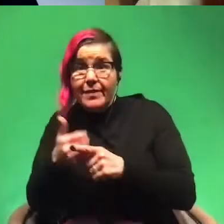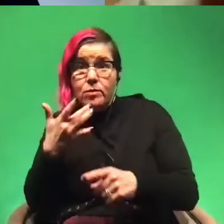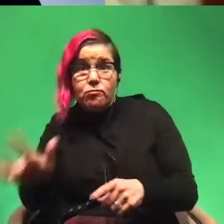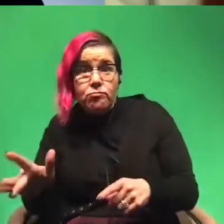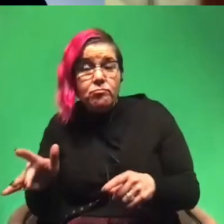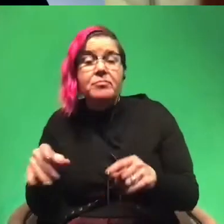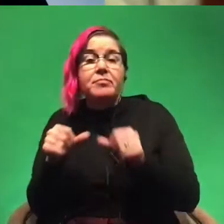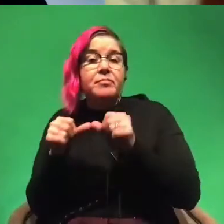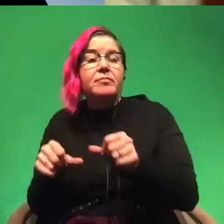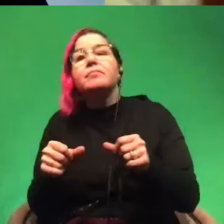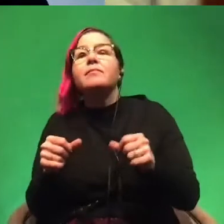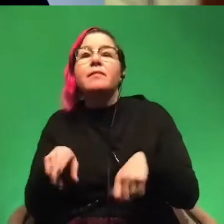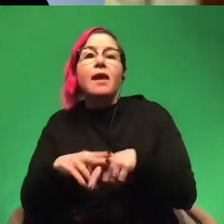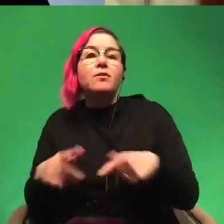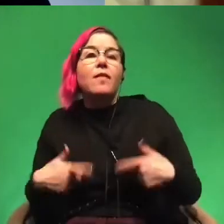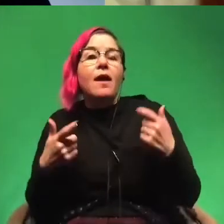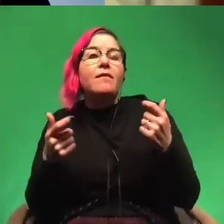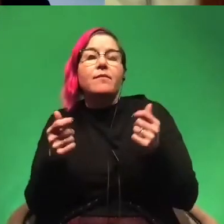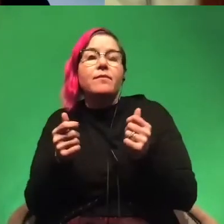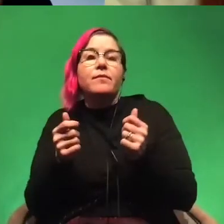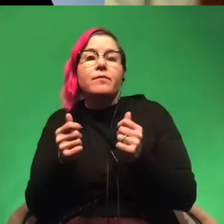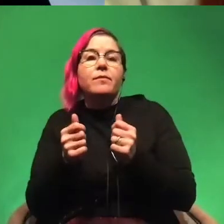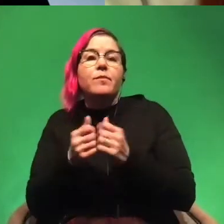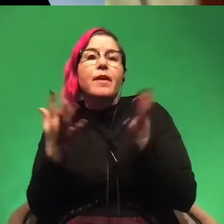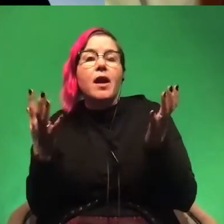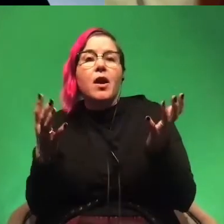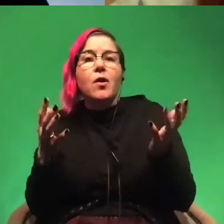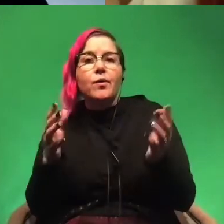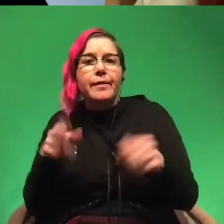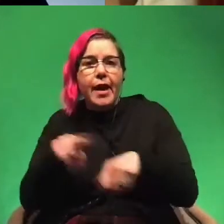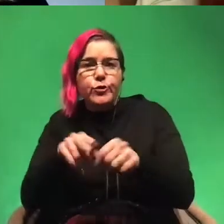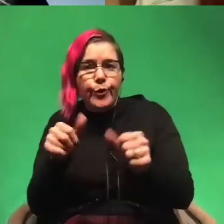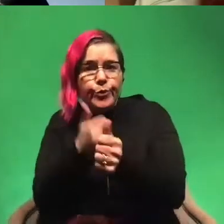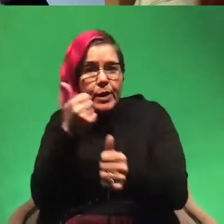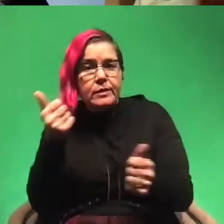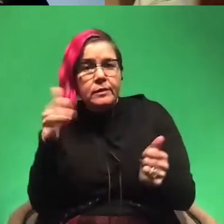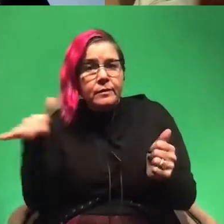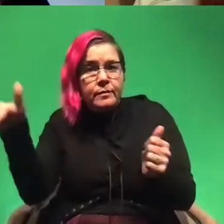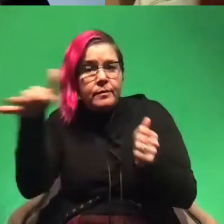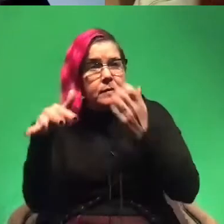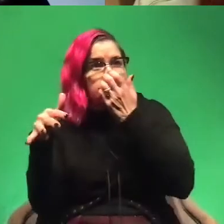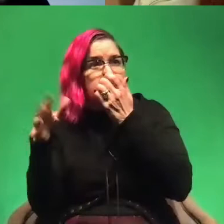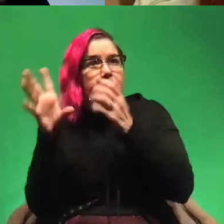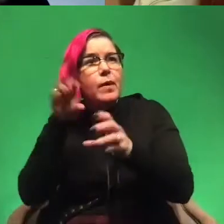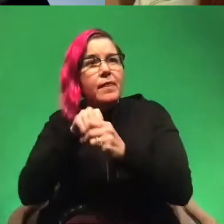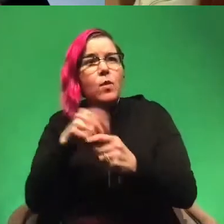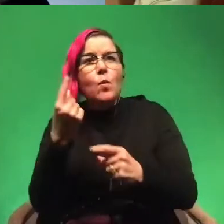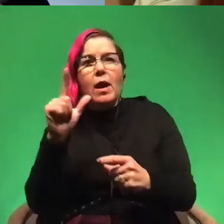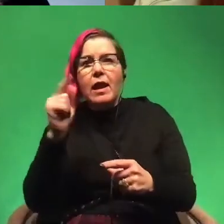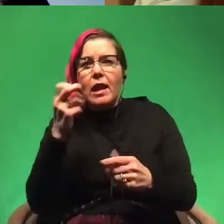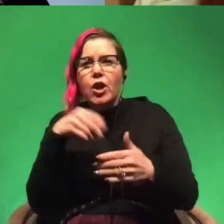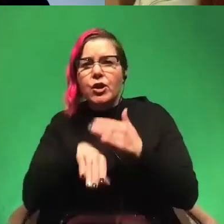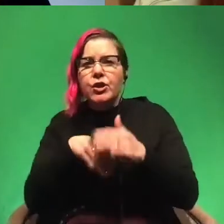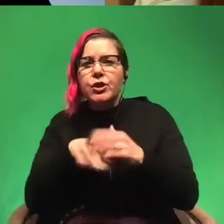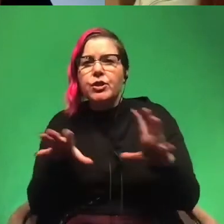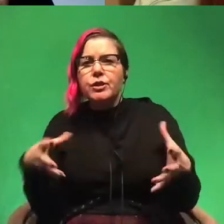or her natural life without some of these natural threats that we see. And within a given litter, I want to